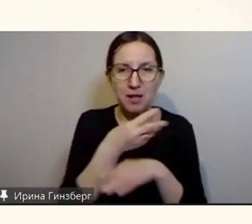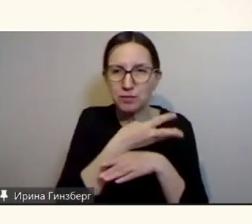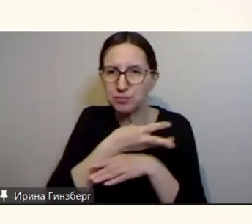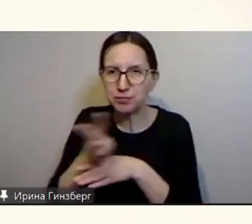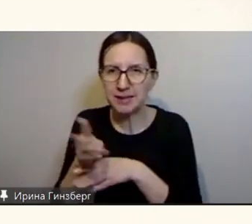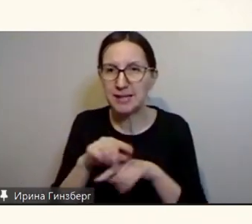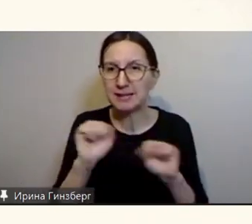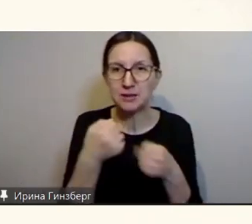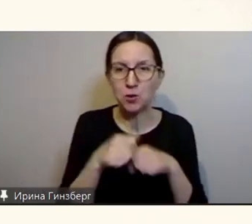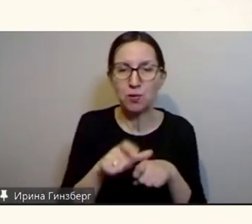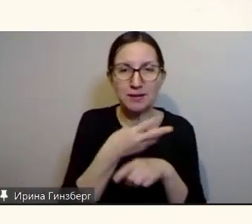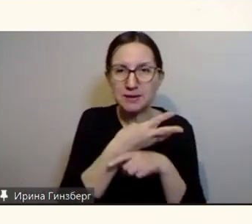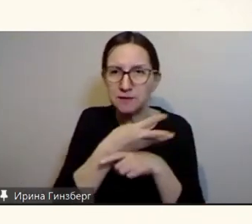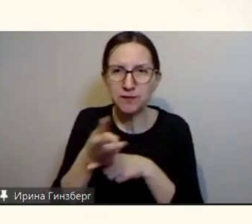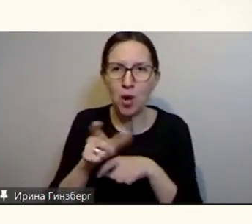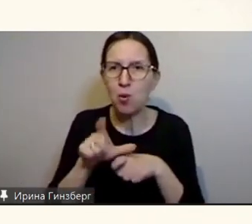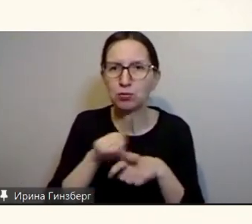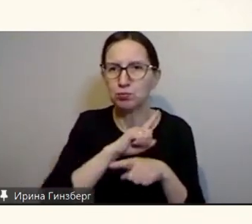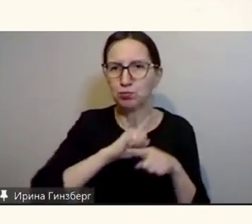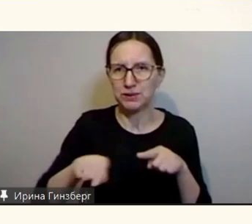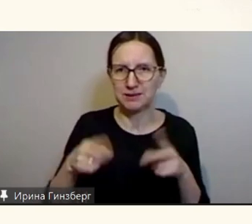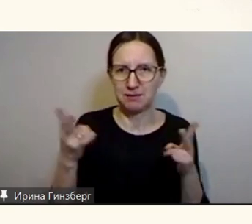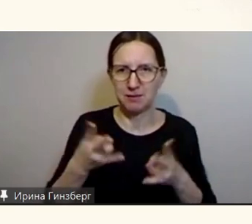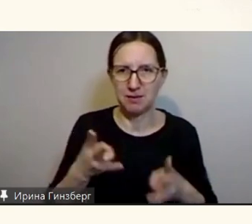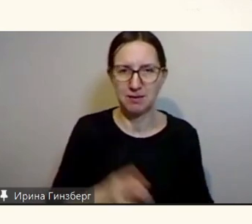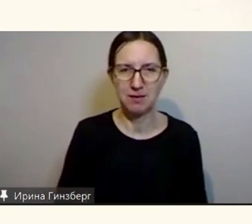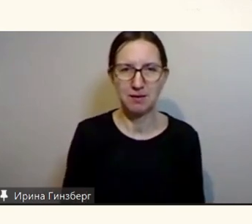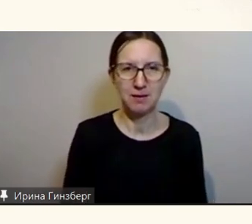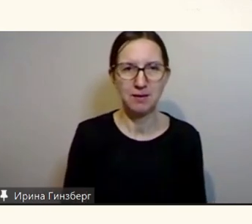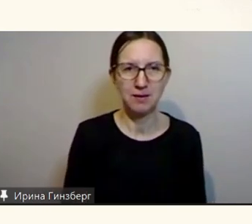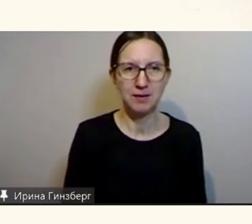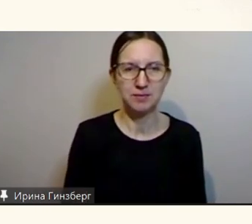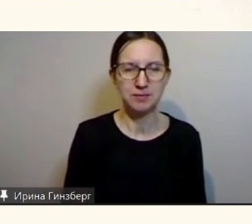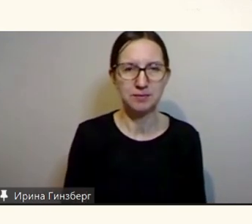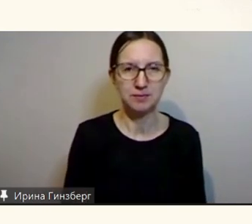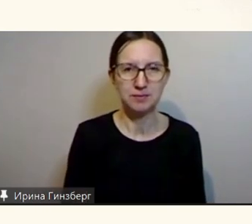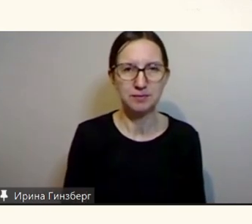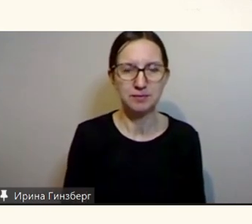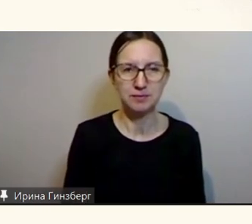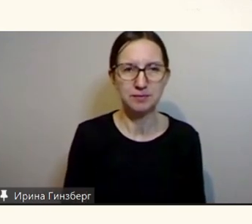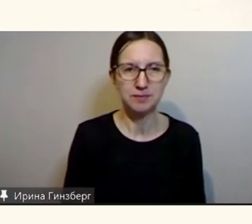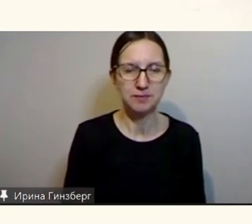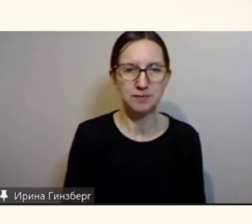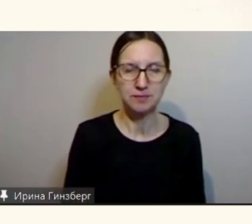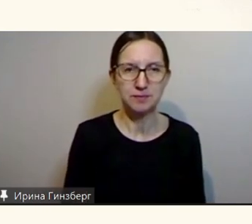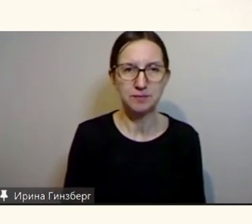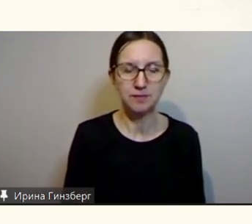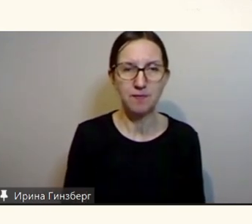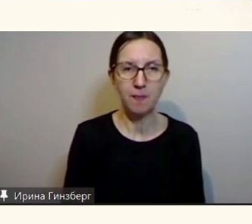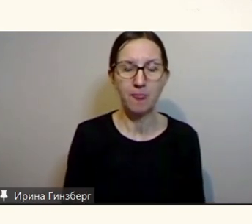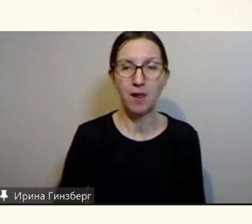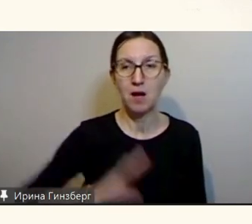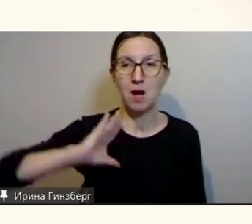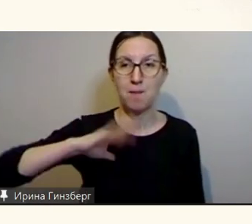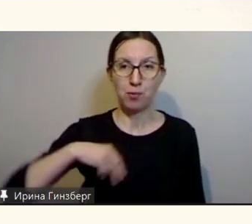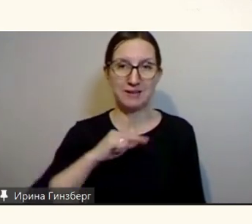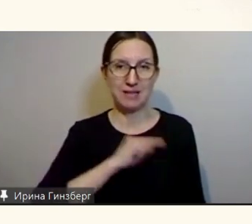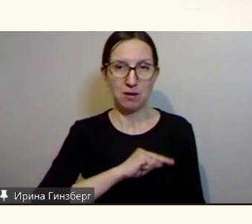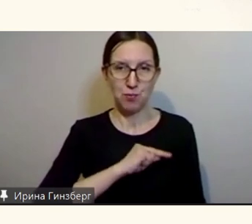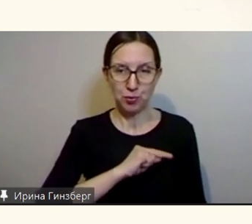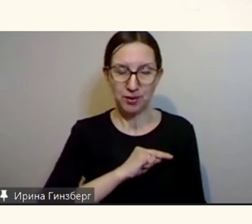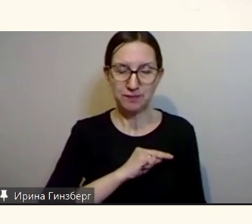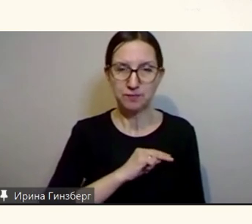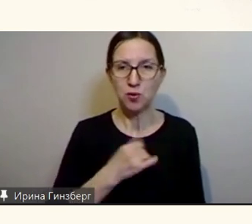we had 1,000 feet of film, which went by in a minute and a half.